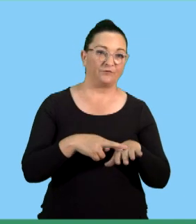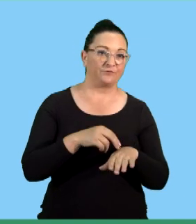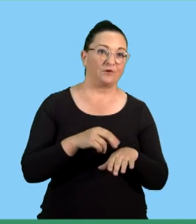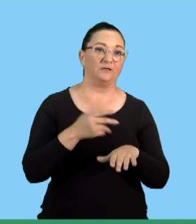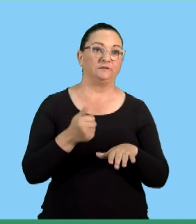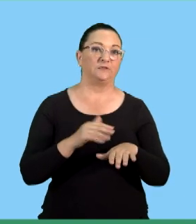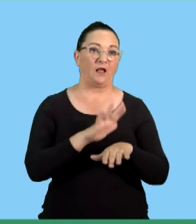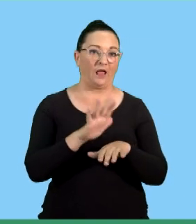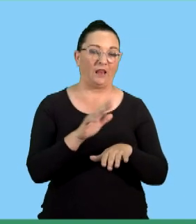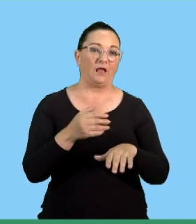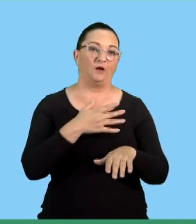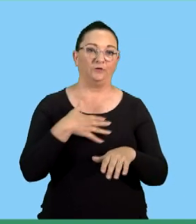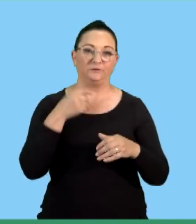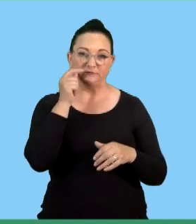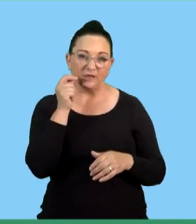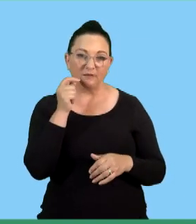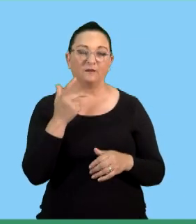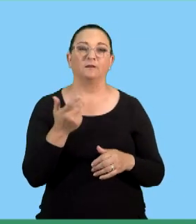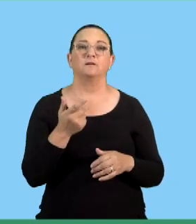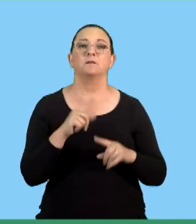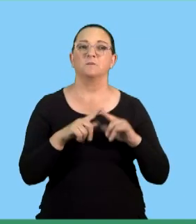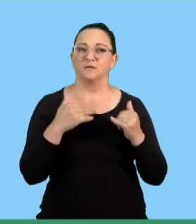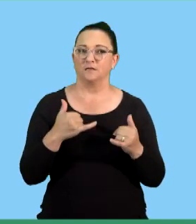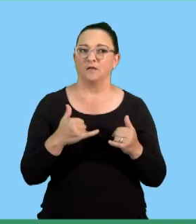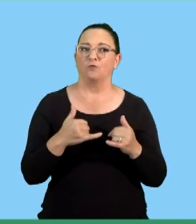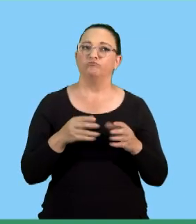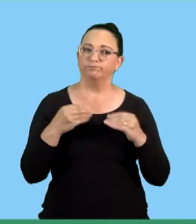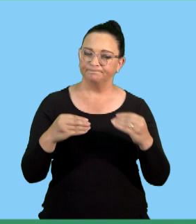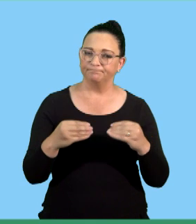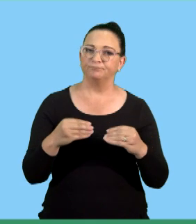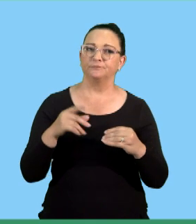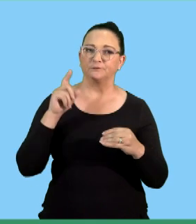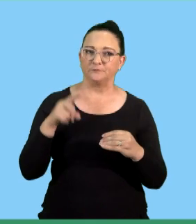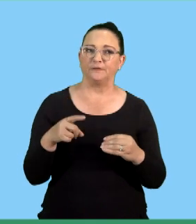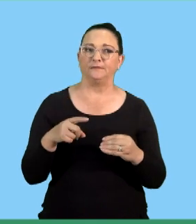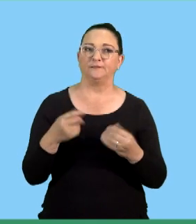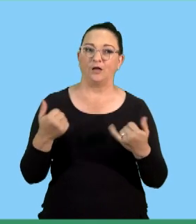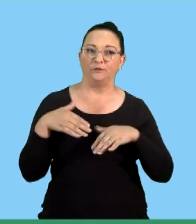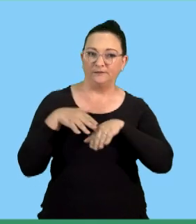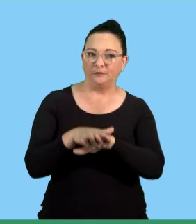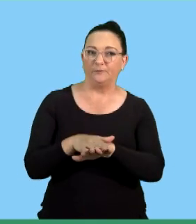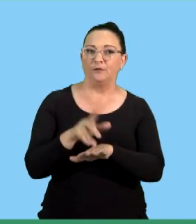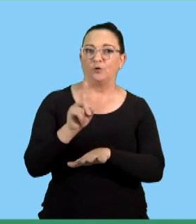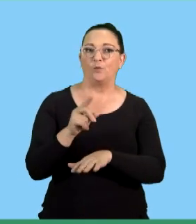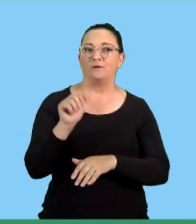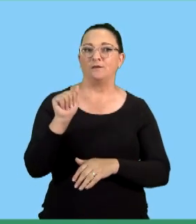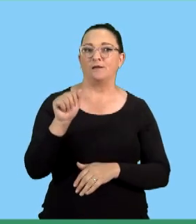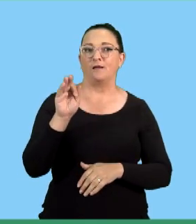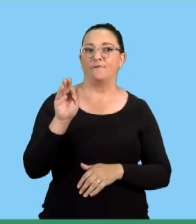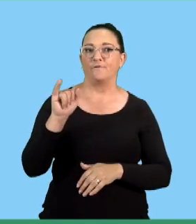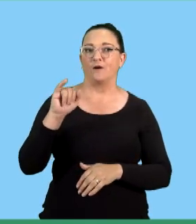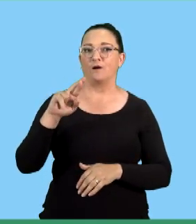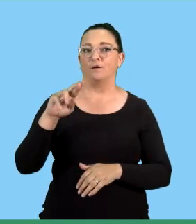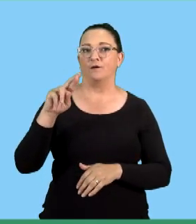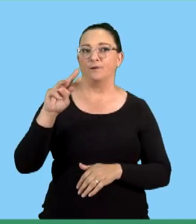race, regardless of the color and the gender, businesses are compelled to implement affirmative action, which is a policy of the